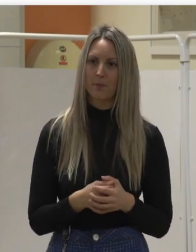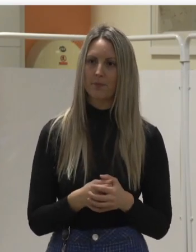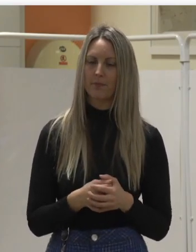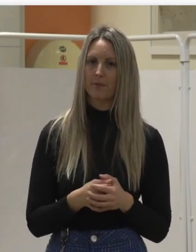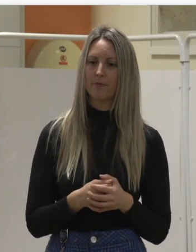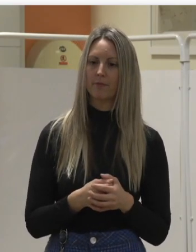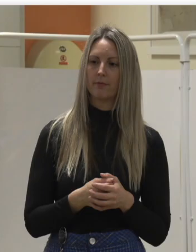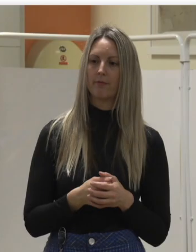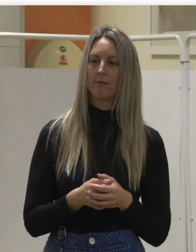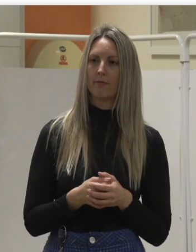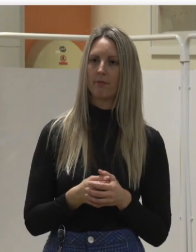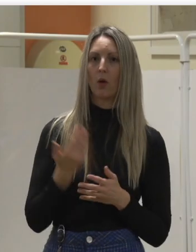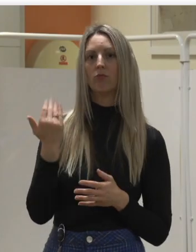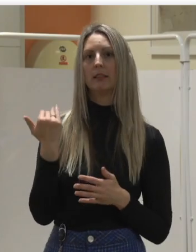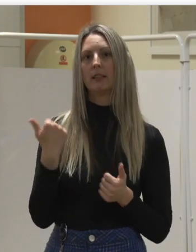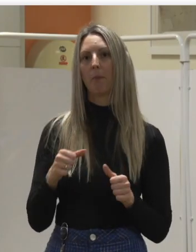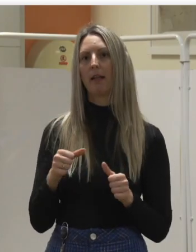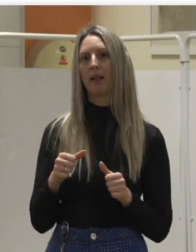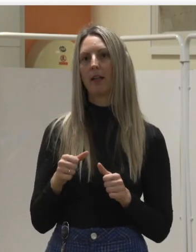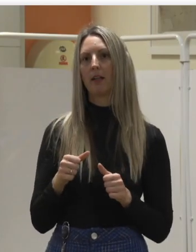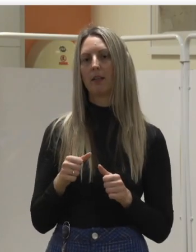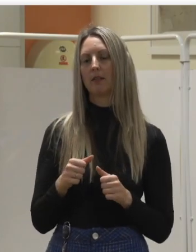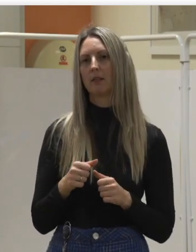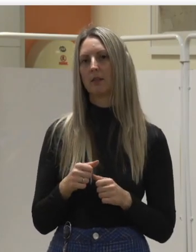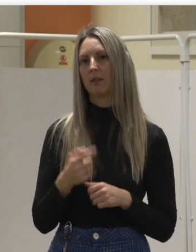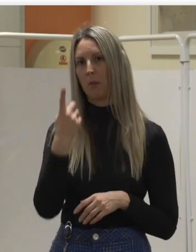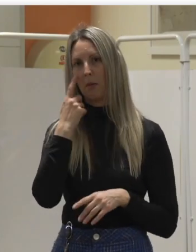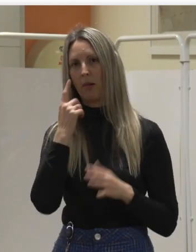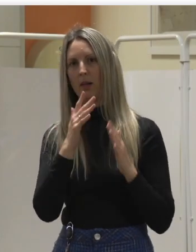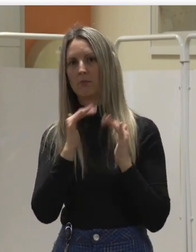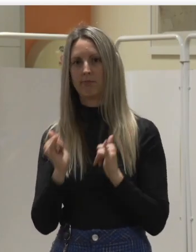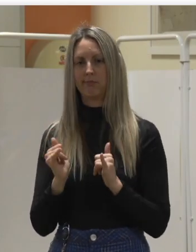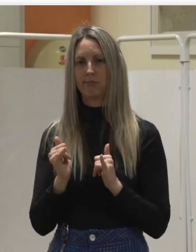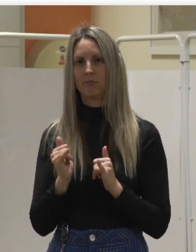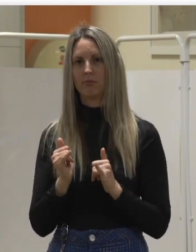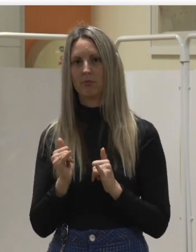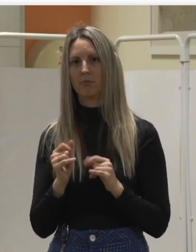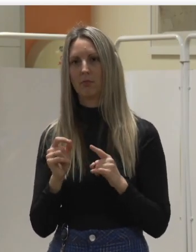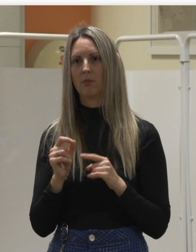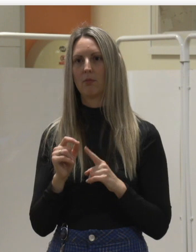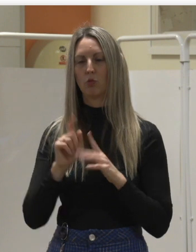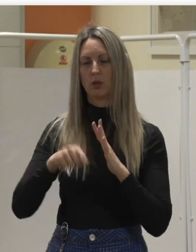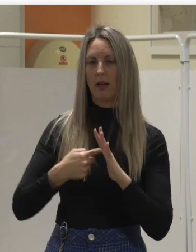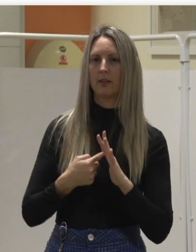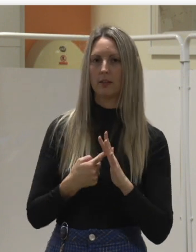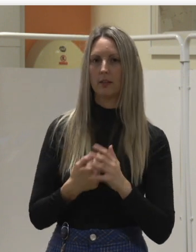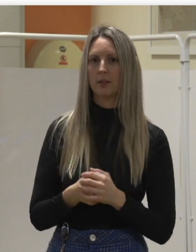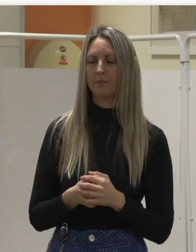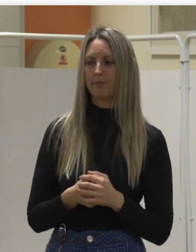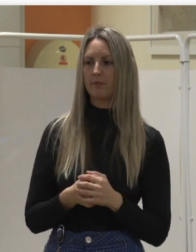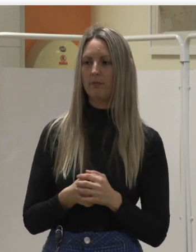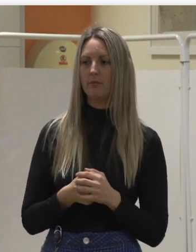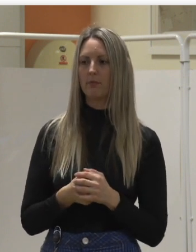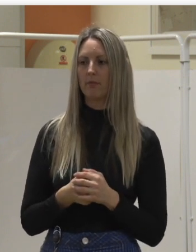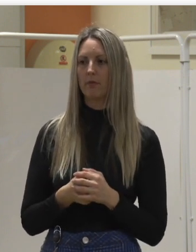So patients who were suspected to have fibromyalgia, those referrals were screened by a rheumatologist, and then when they